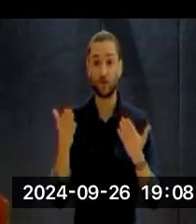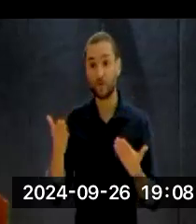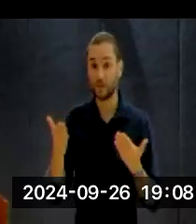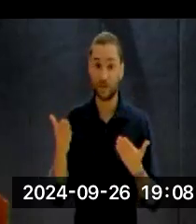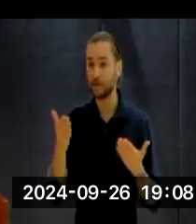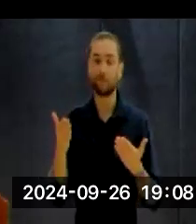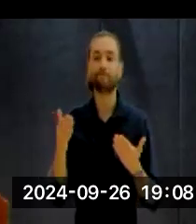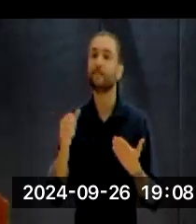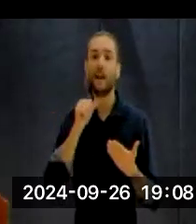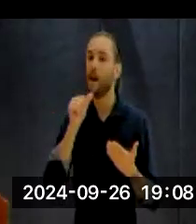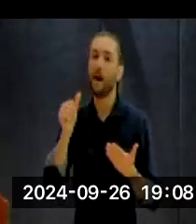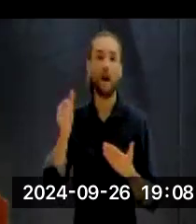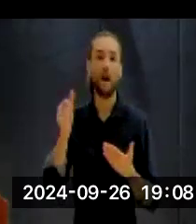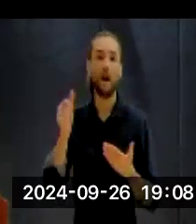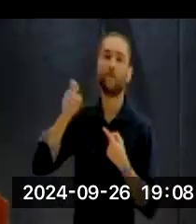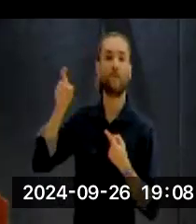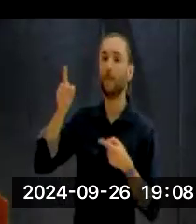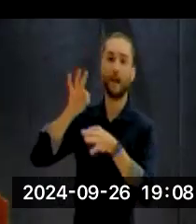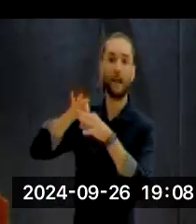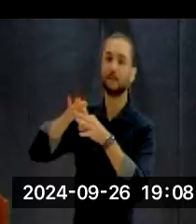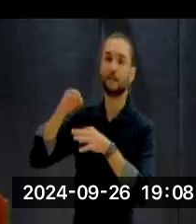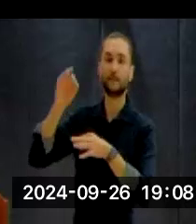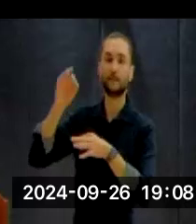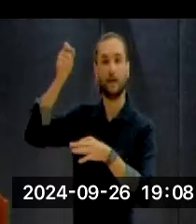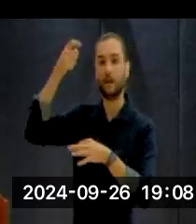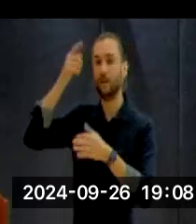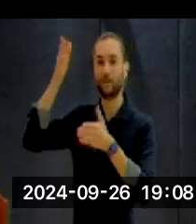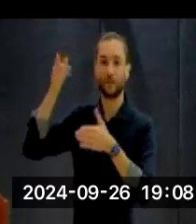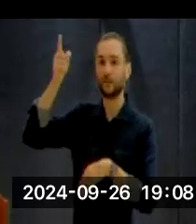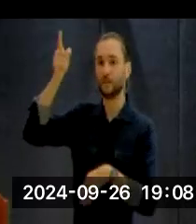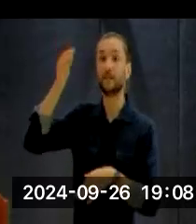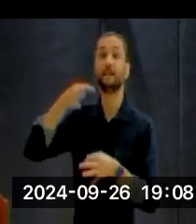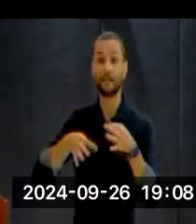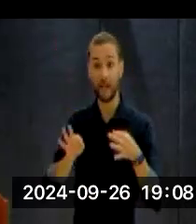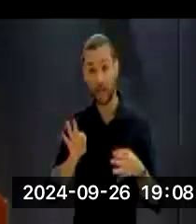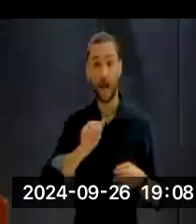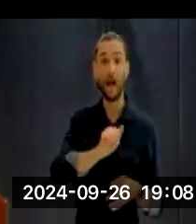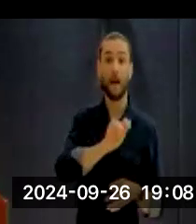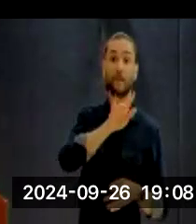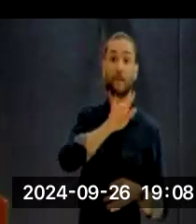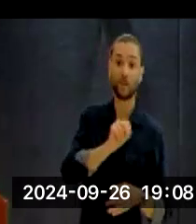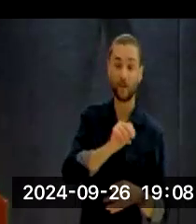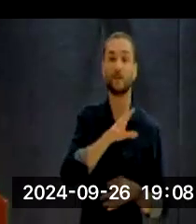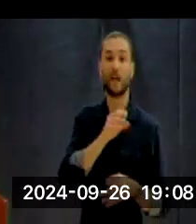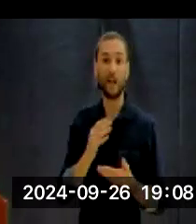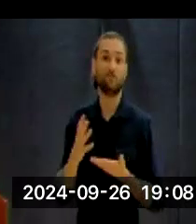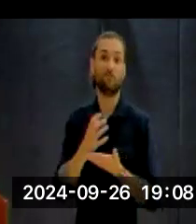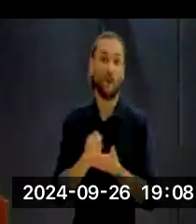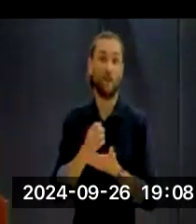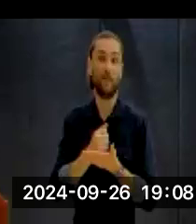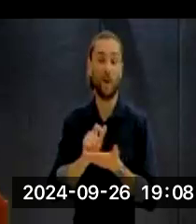elected officials. Instead, administrators and for-profit law firms are suing students